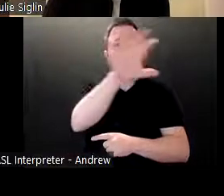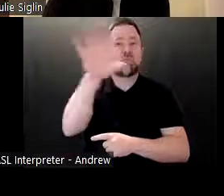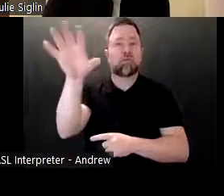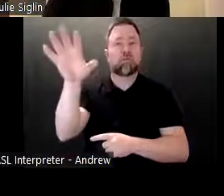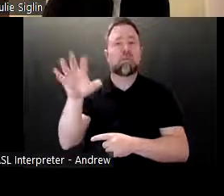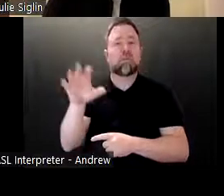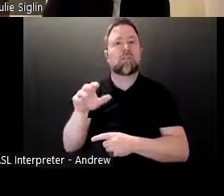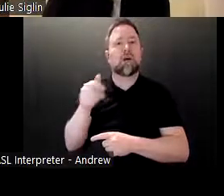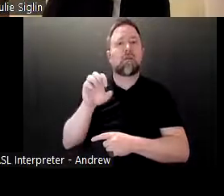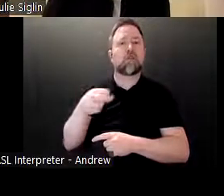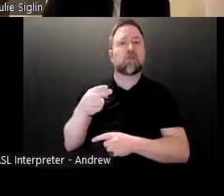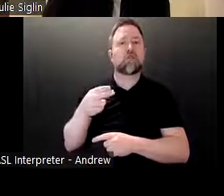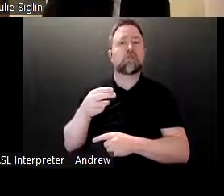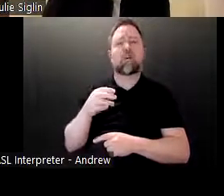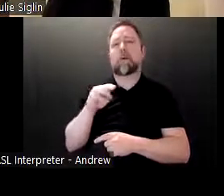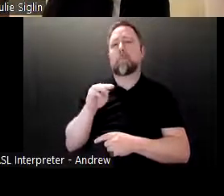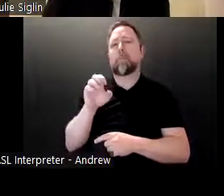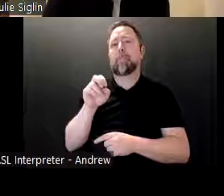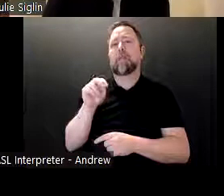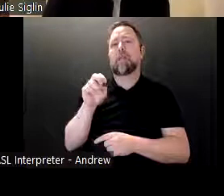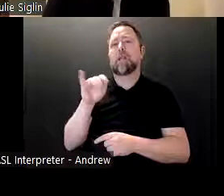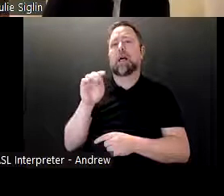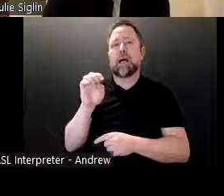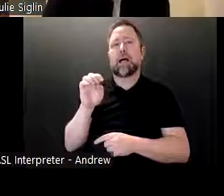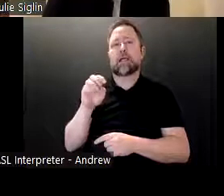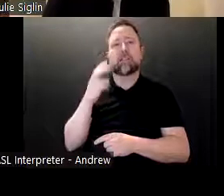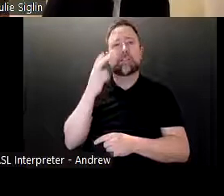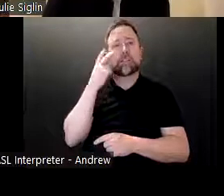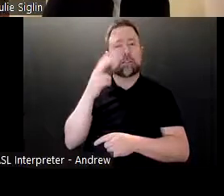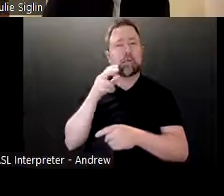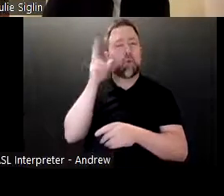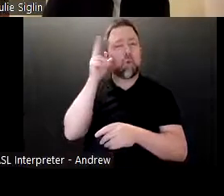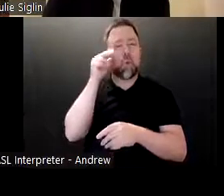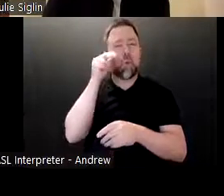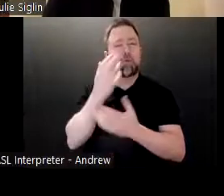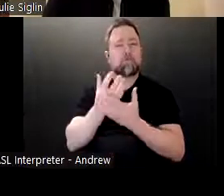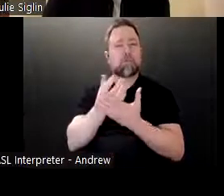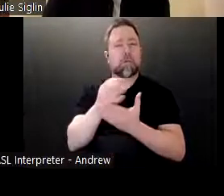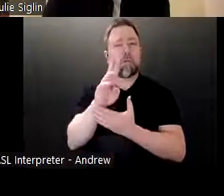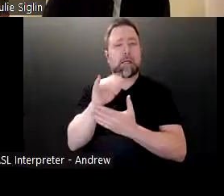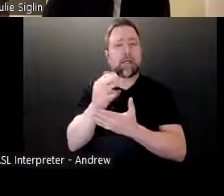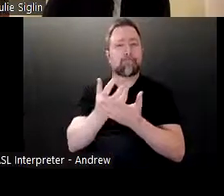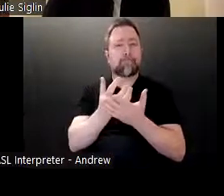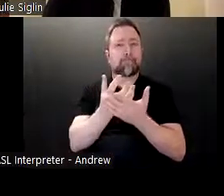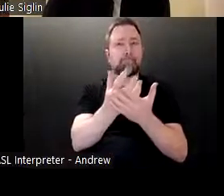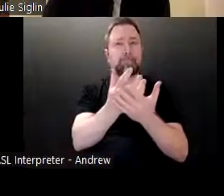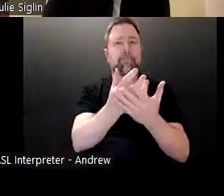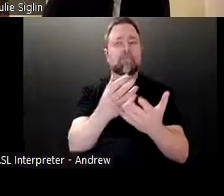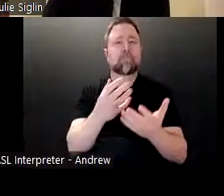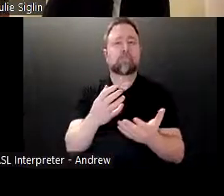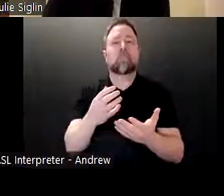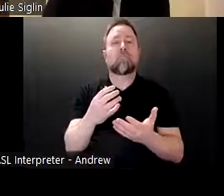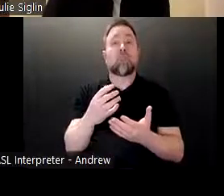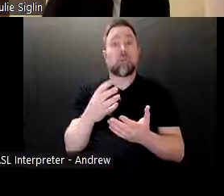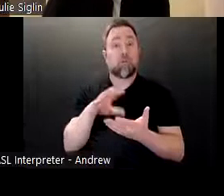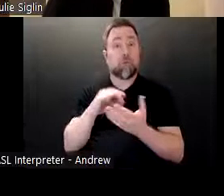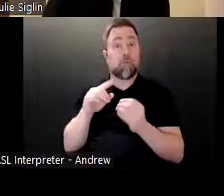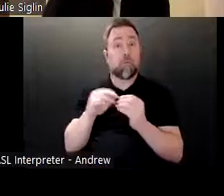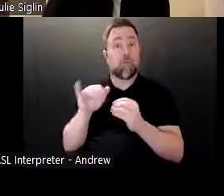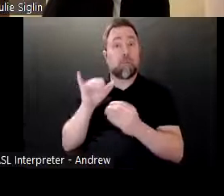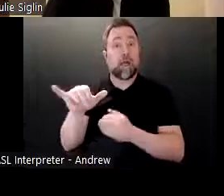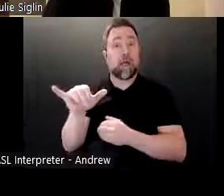or Mennonite horse buggy is a common occurrence. If you want to learn more about this culture, travel west